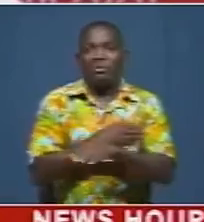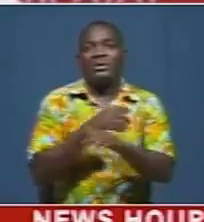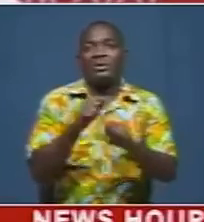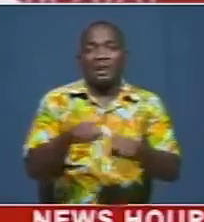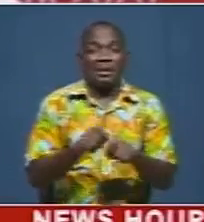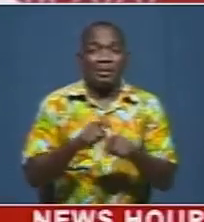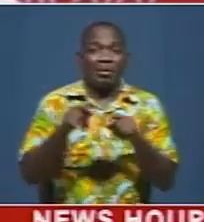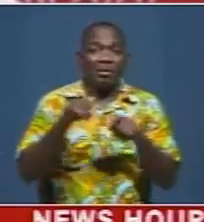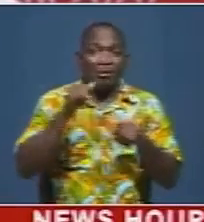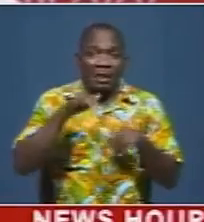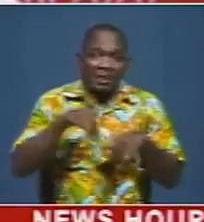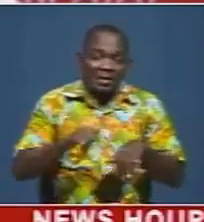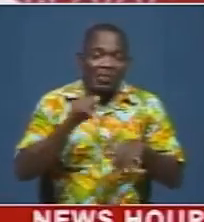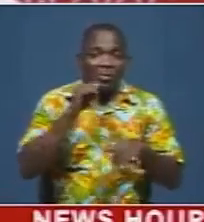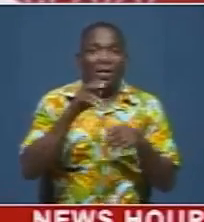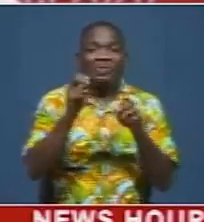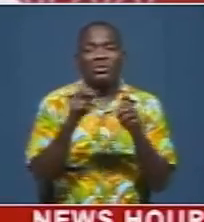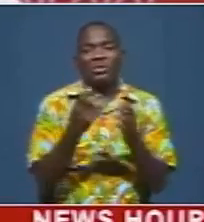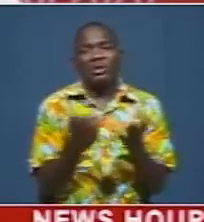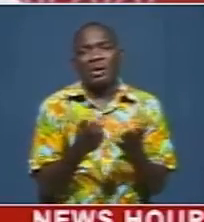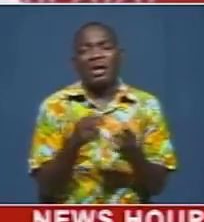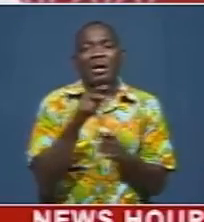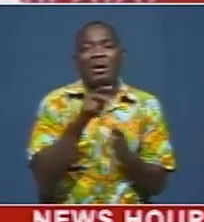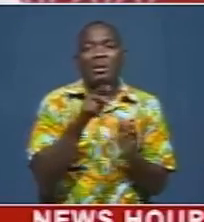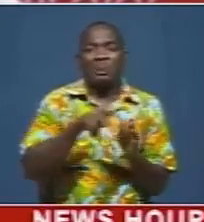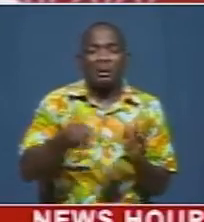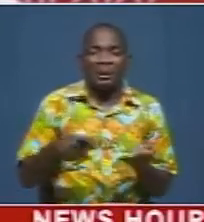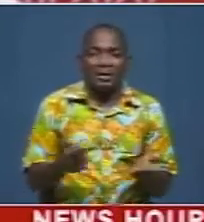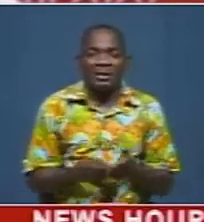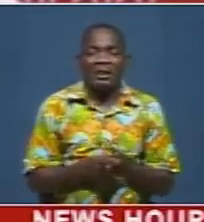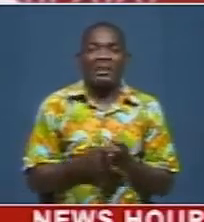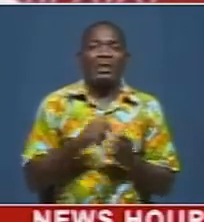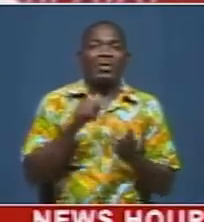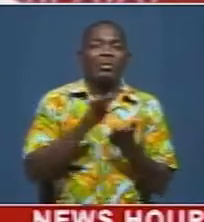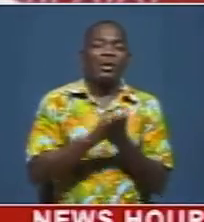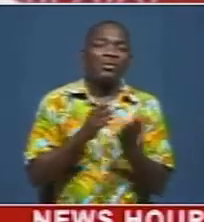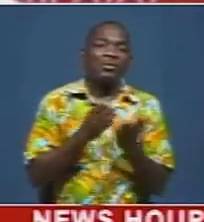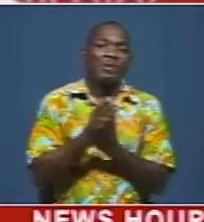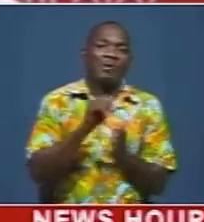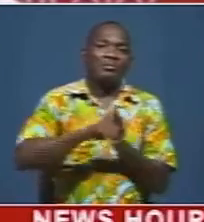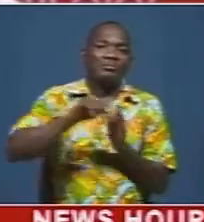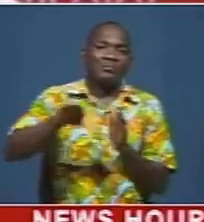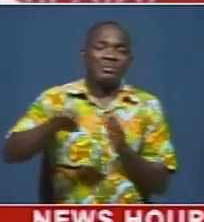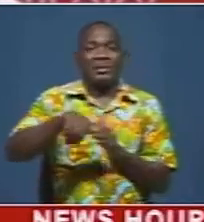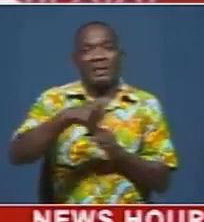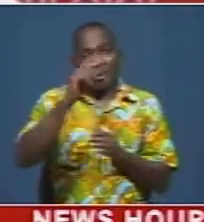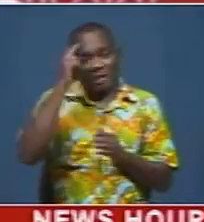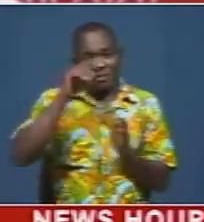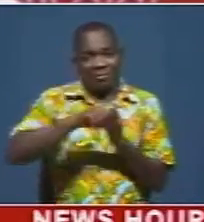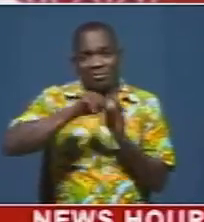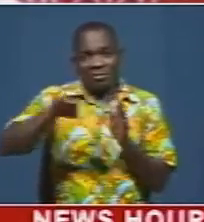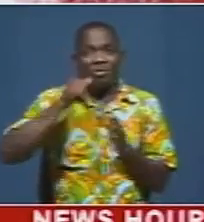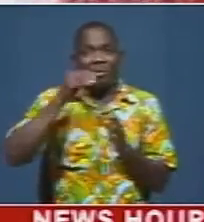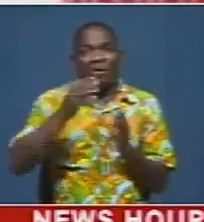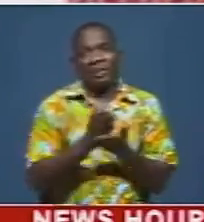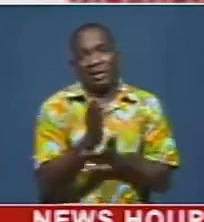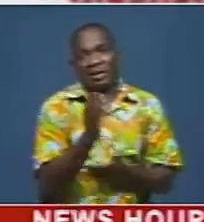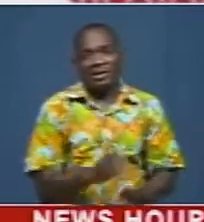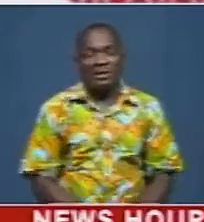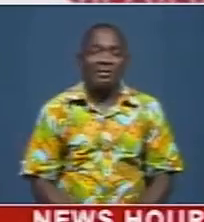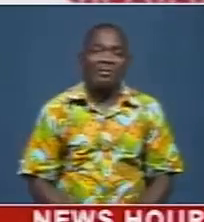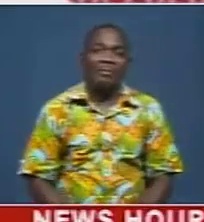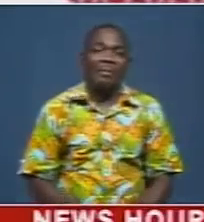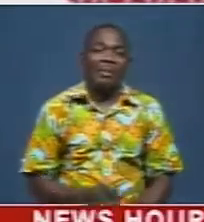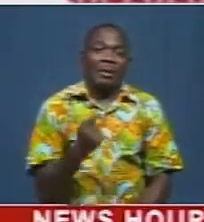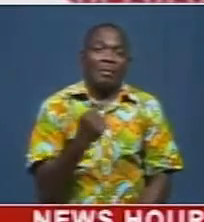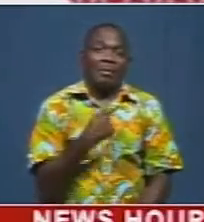Yet, women's issues such as affirmative action and spousal rights have been cast aside by successive governments in power.